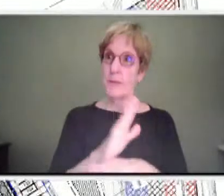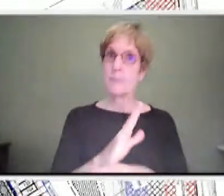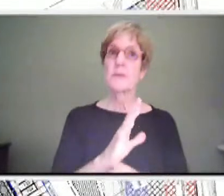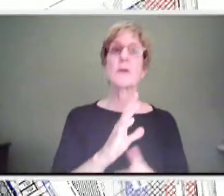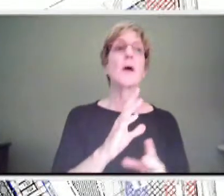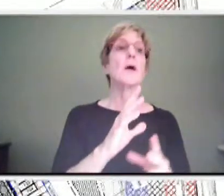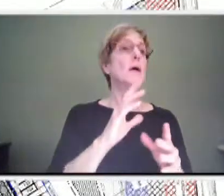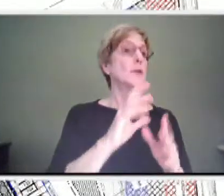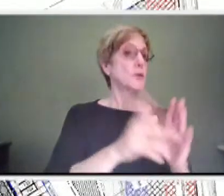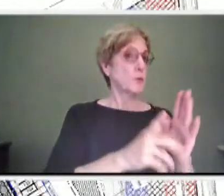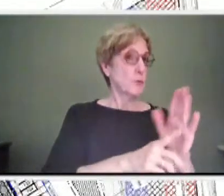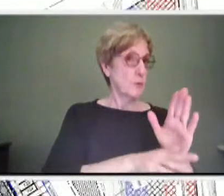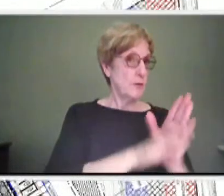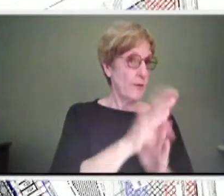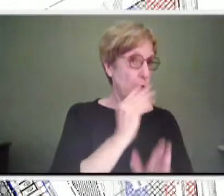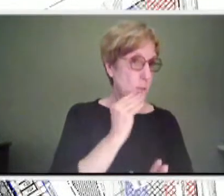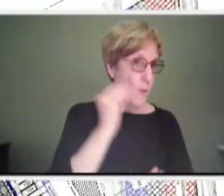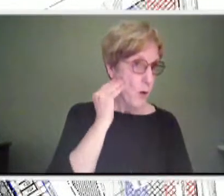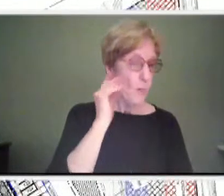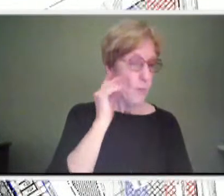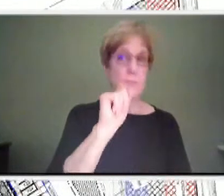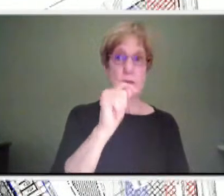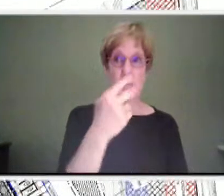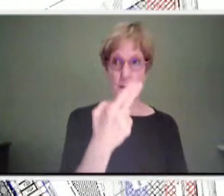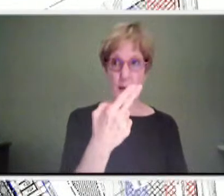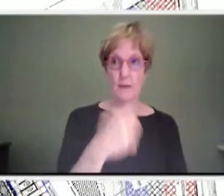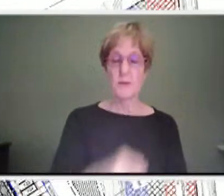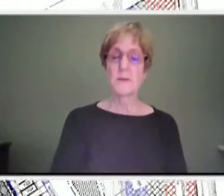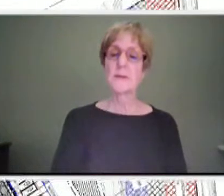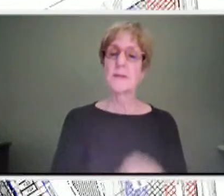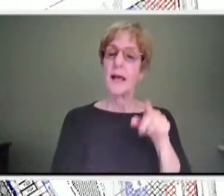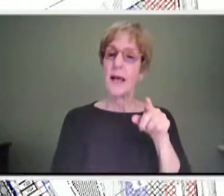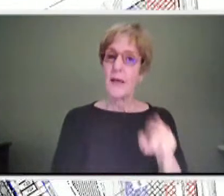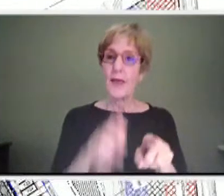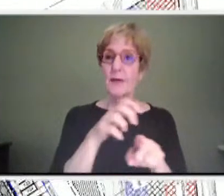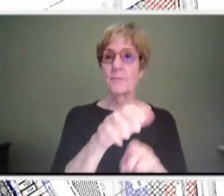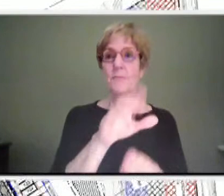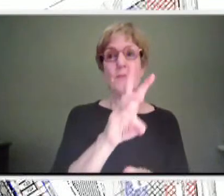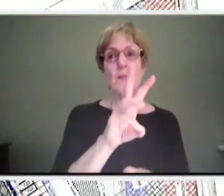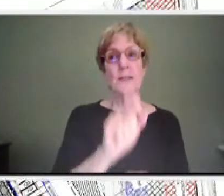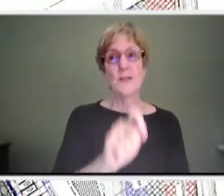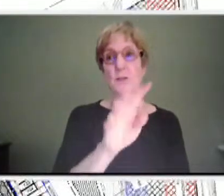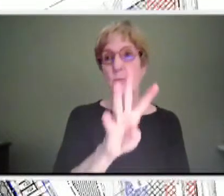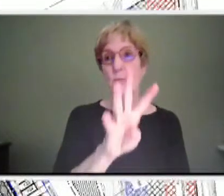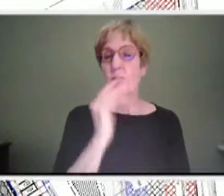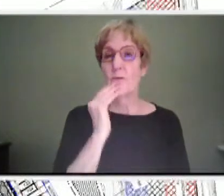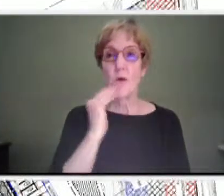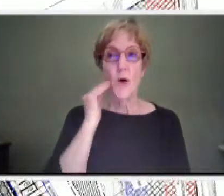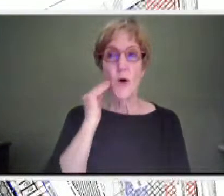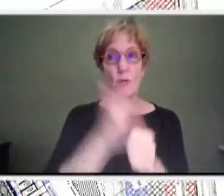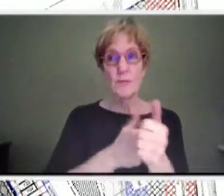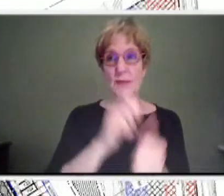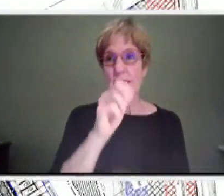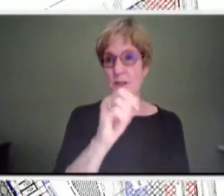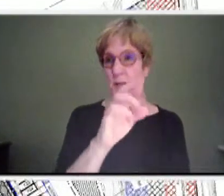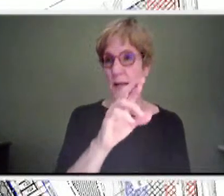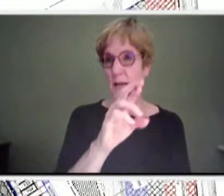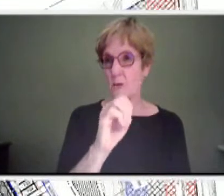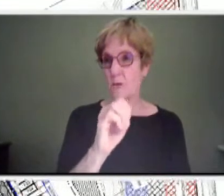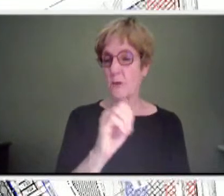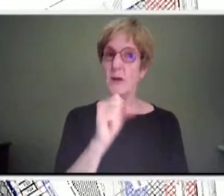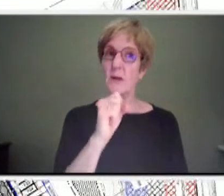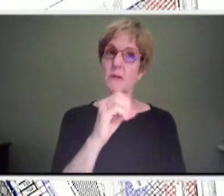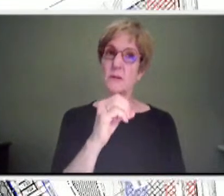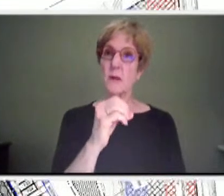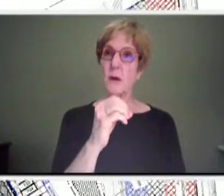development, townhome product, that density is only 6.4 dwelling units per acre, so probably pretty close to a yield